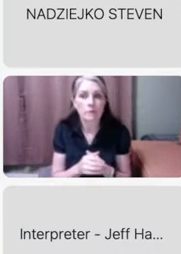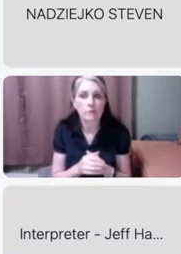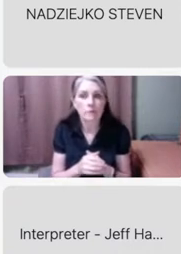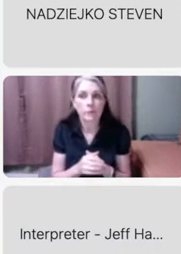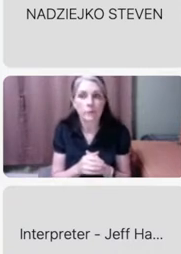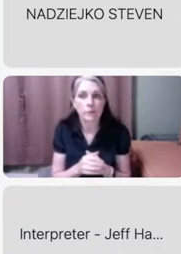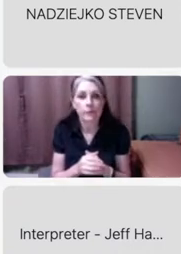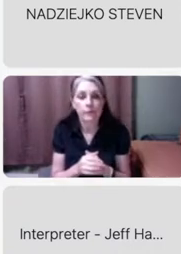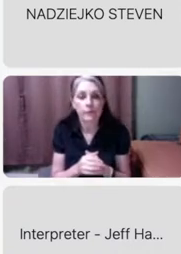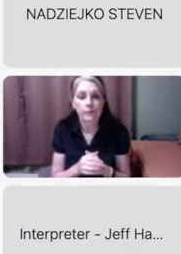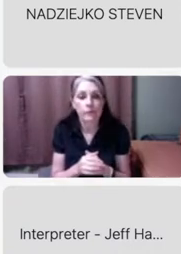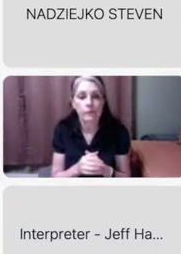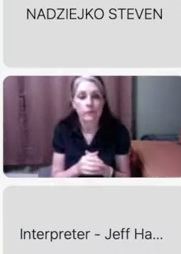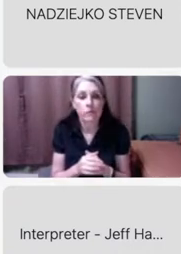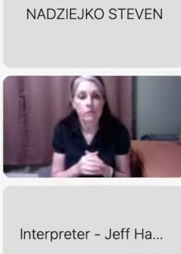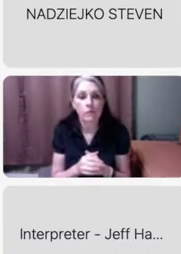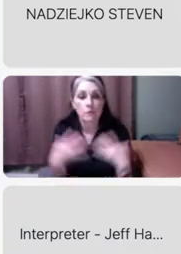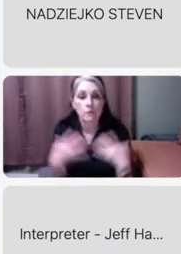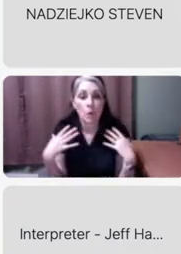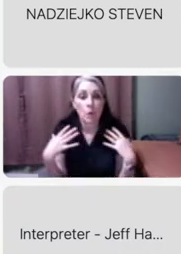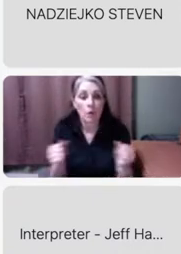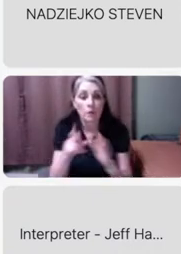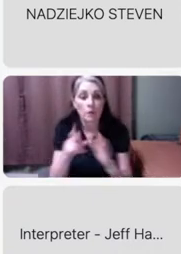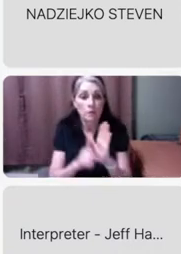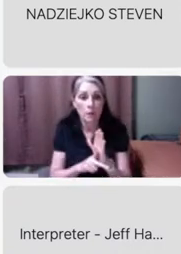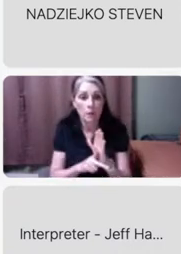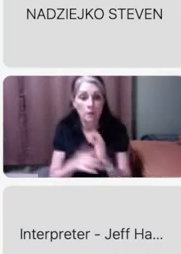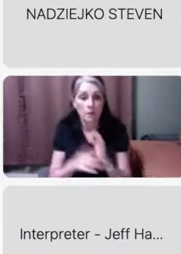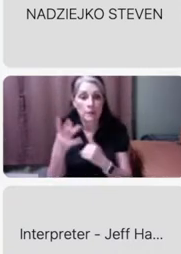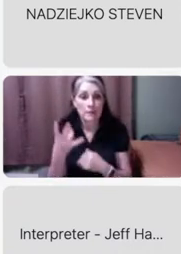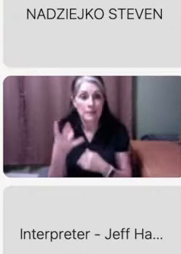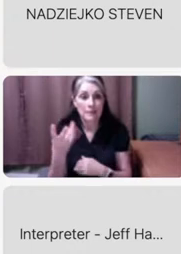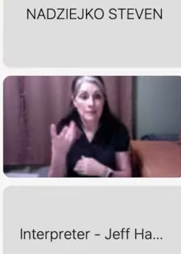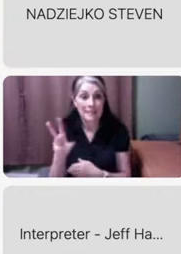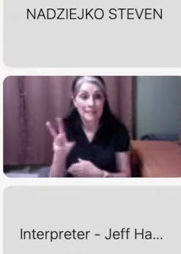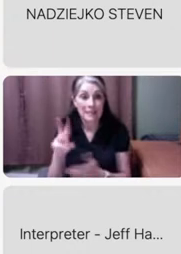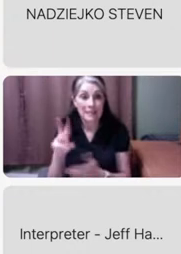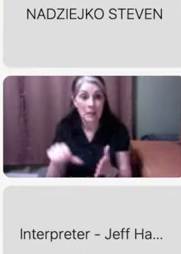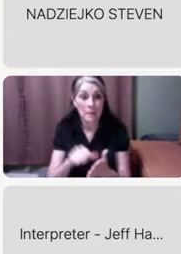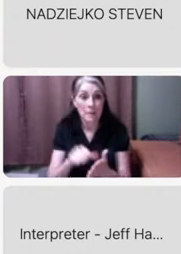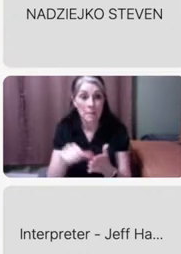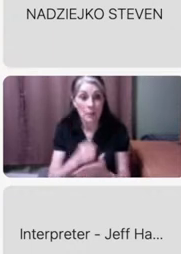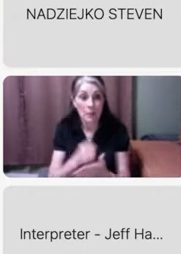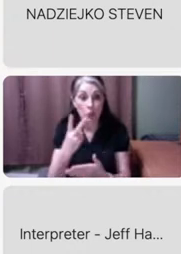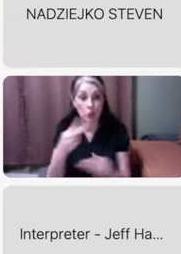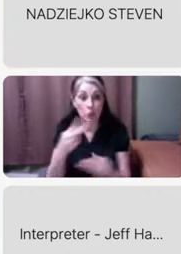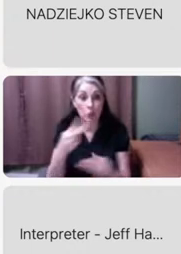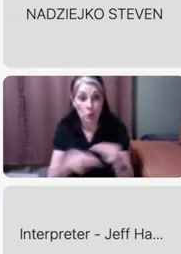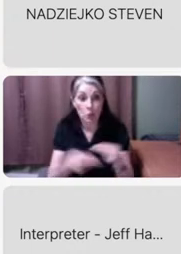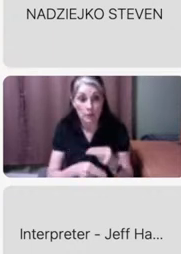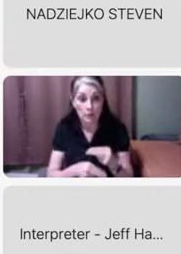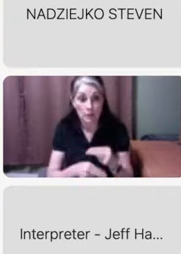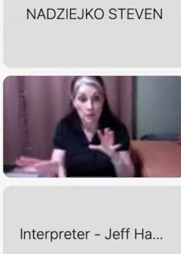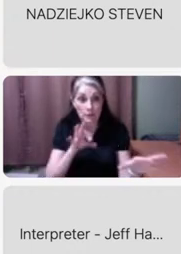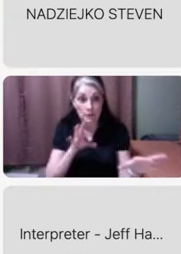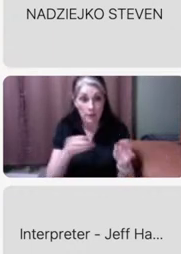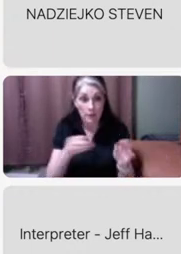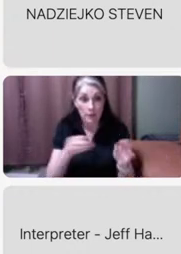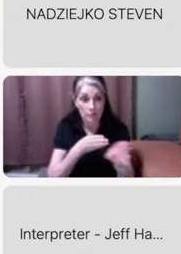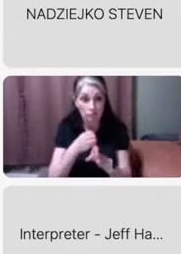the wellness policy is 16 pages long in the next two slides i have selected the major headlines and a sample